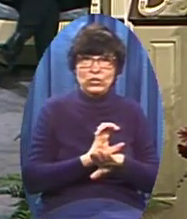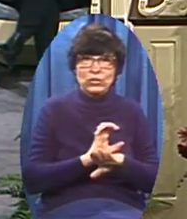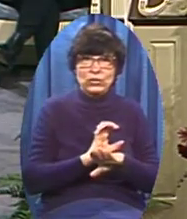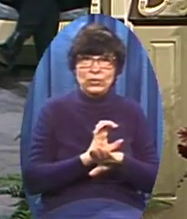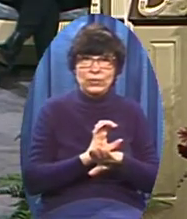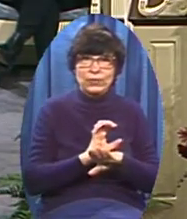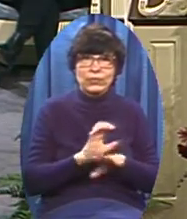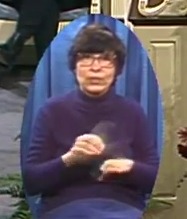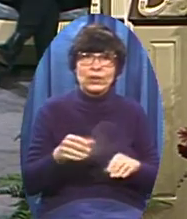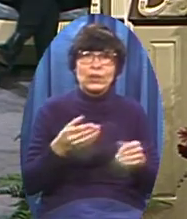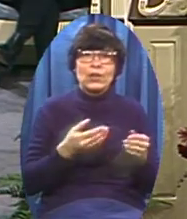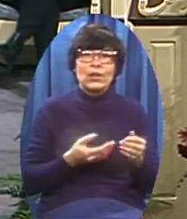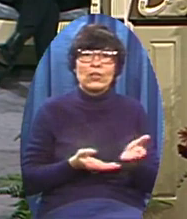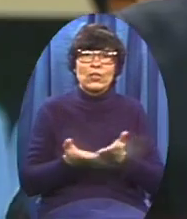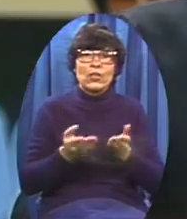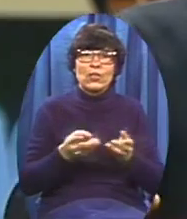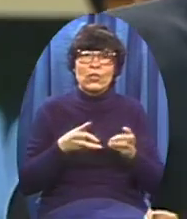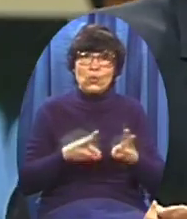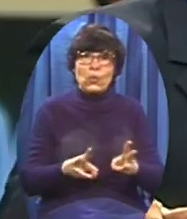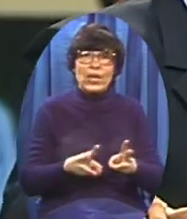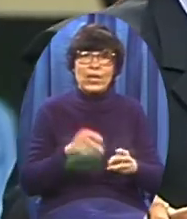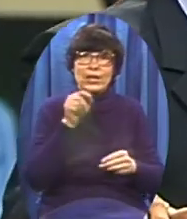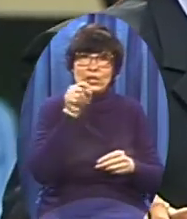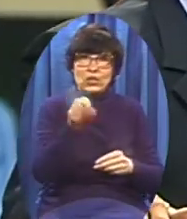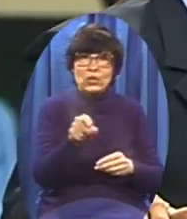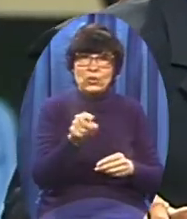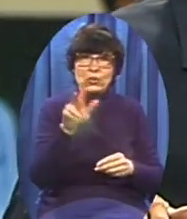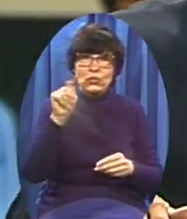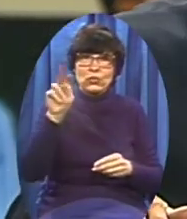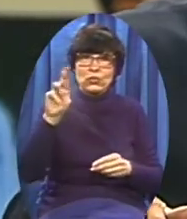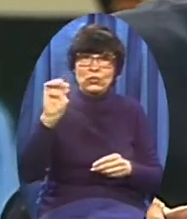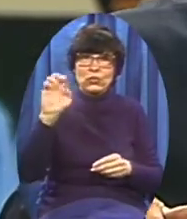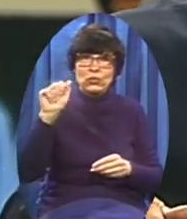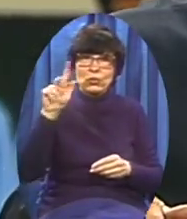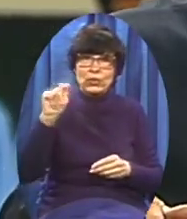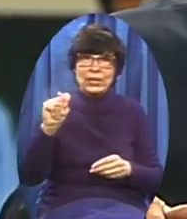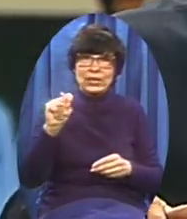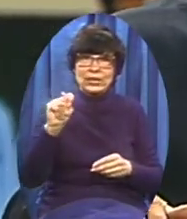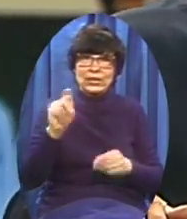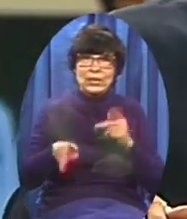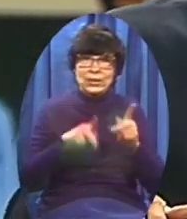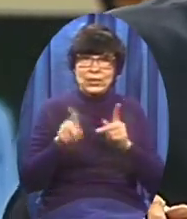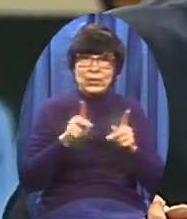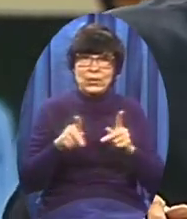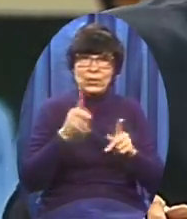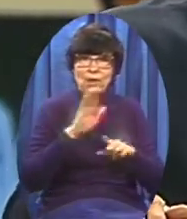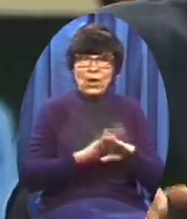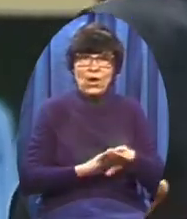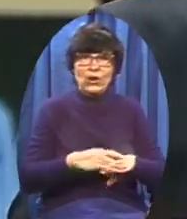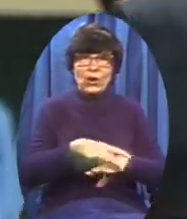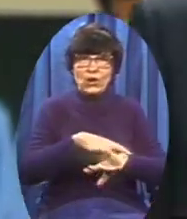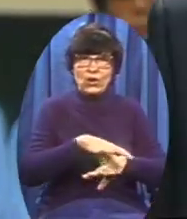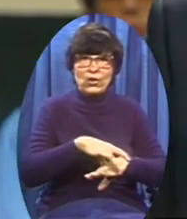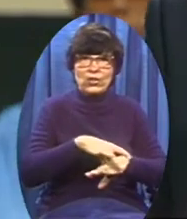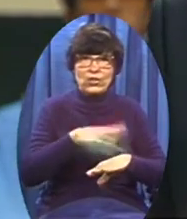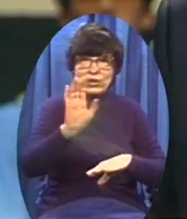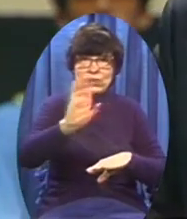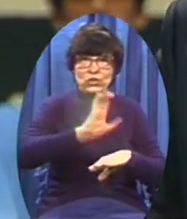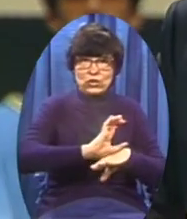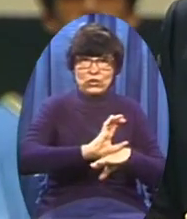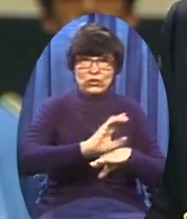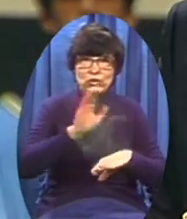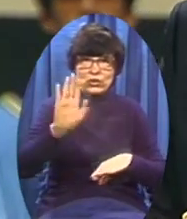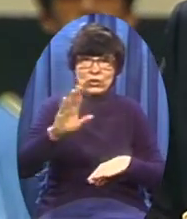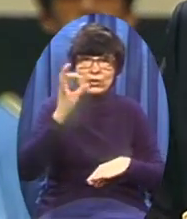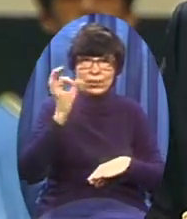way you treat his child. And the way you treat the citizens of this earth, the lost sinners. God's going to hold us